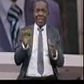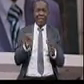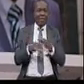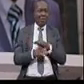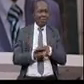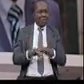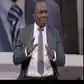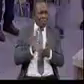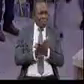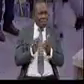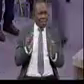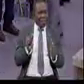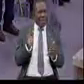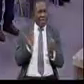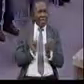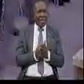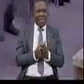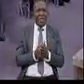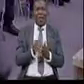life?